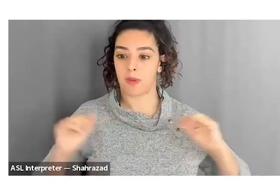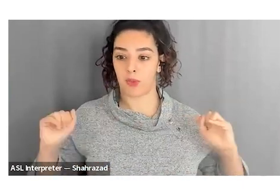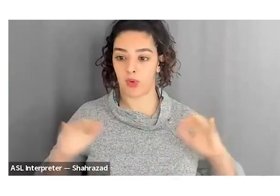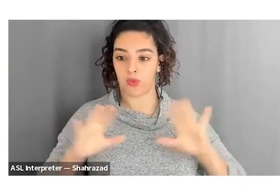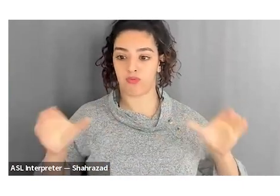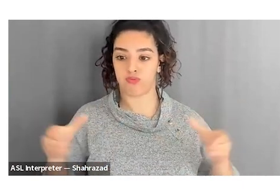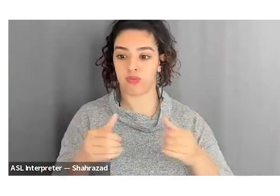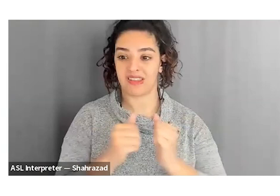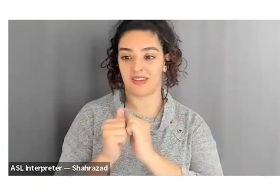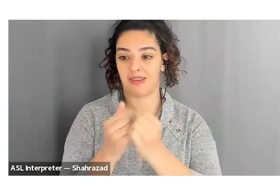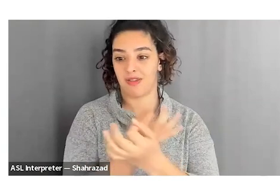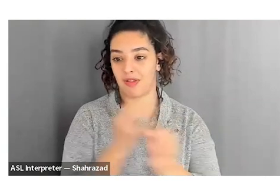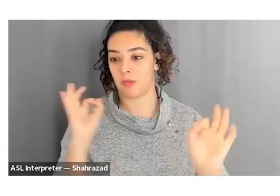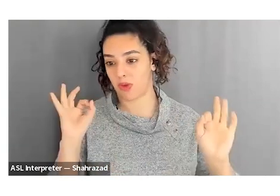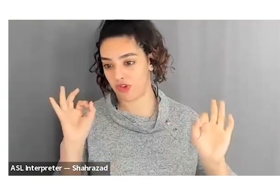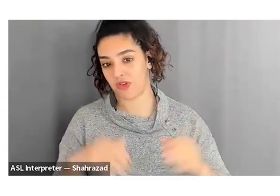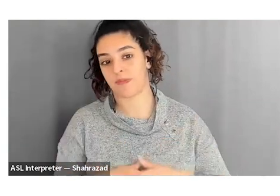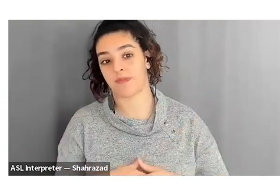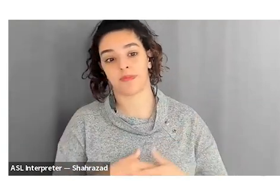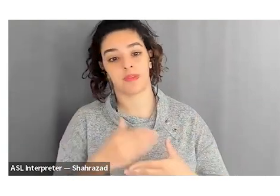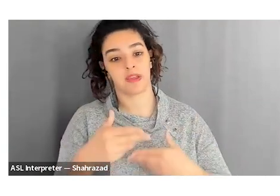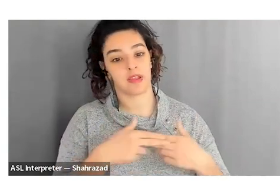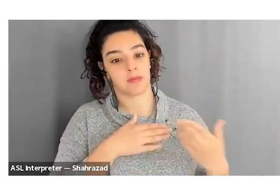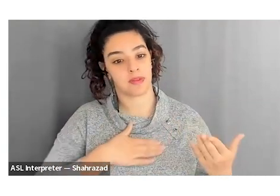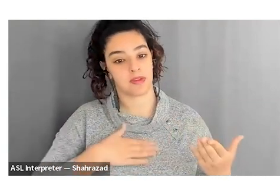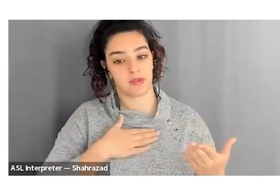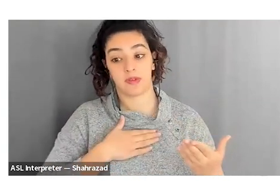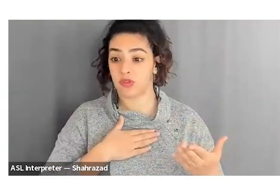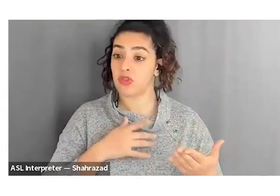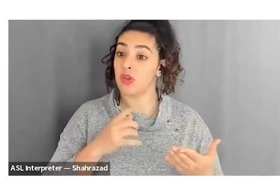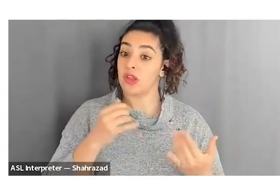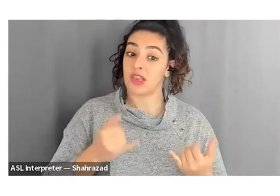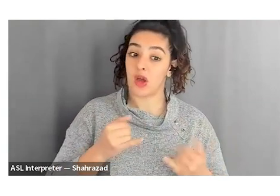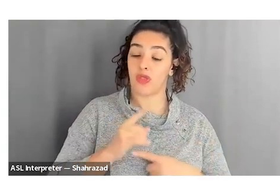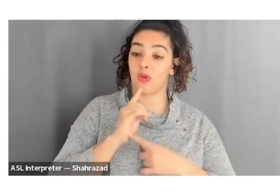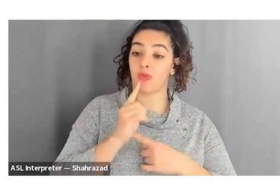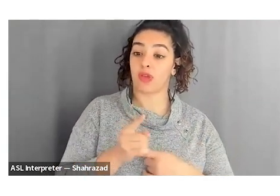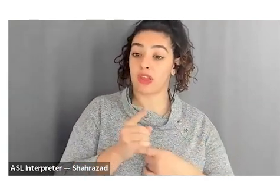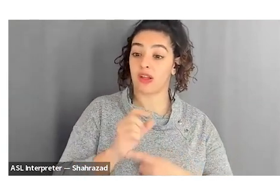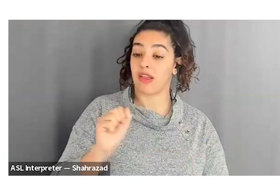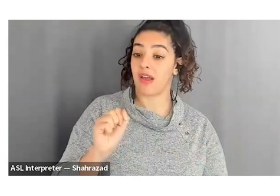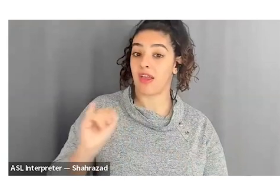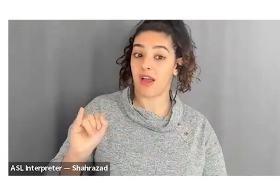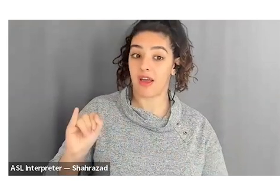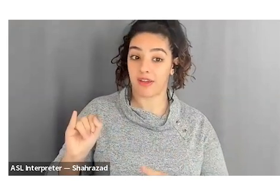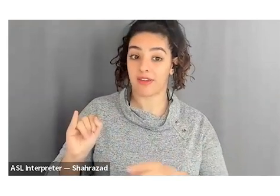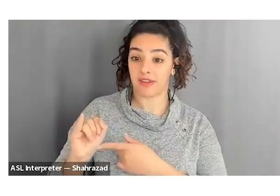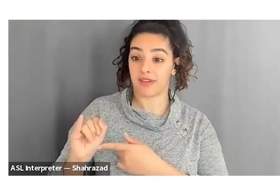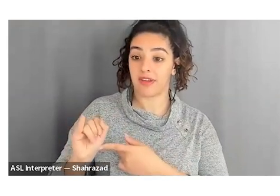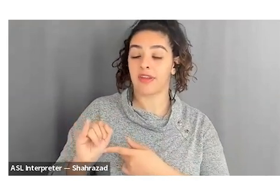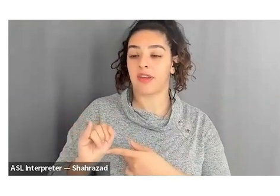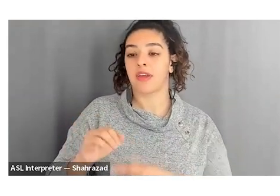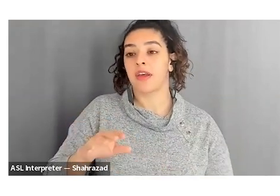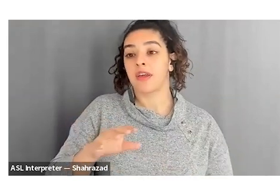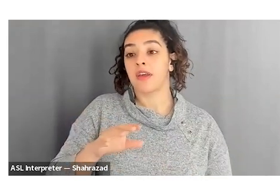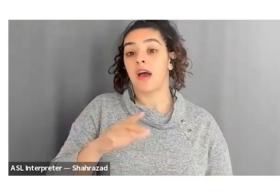slide, please. So going on to the real AI, my favorite section. So I wanted to start